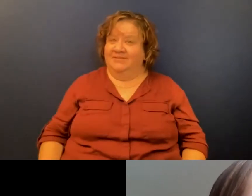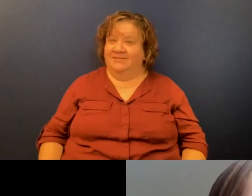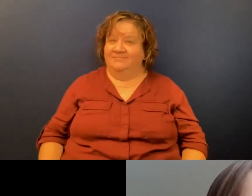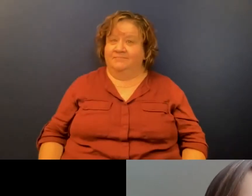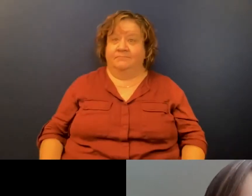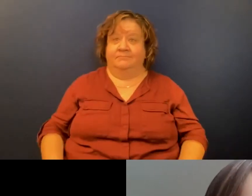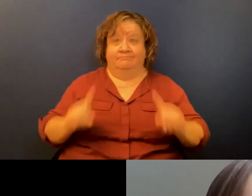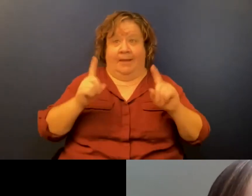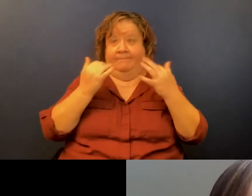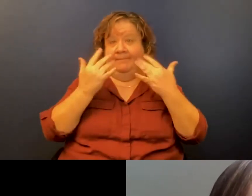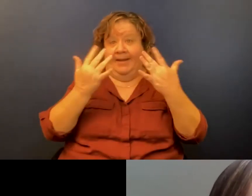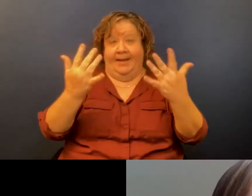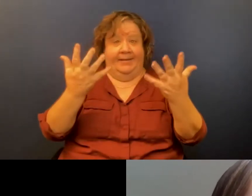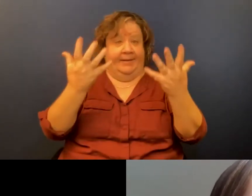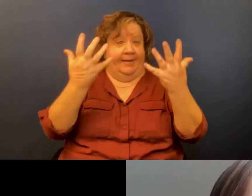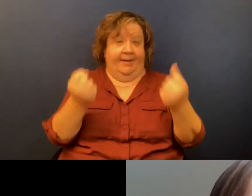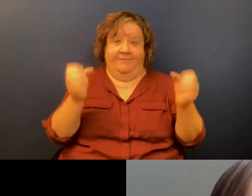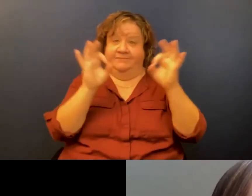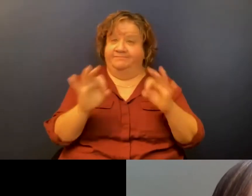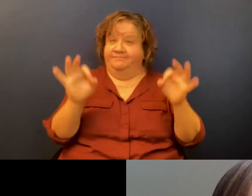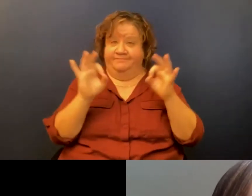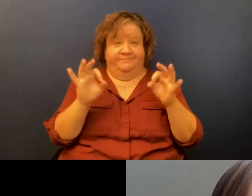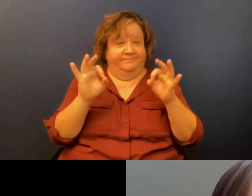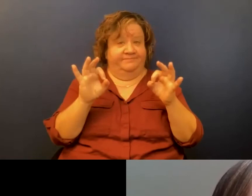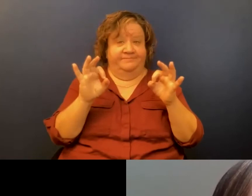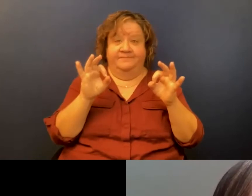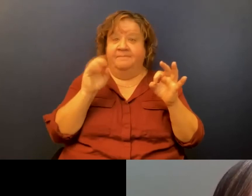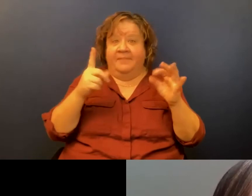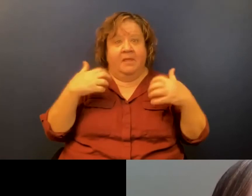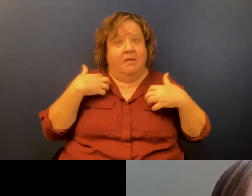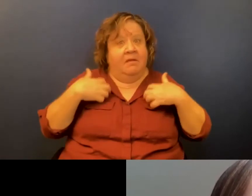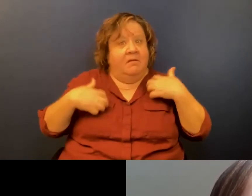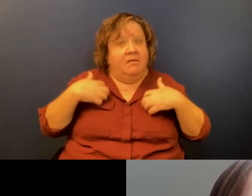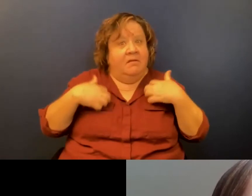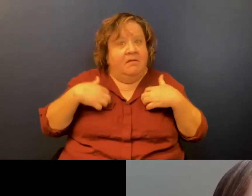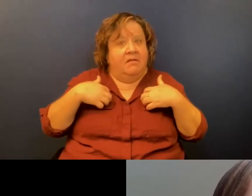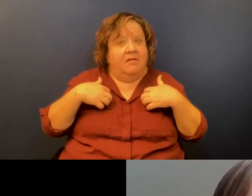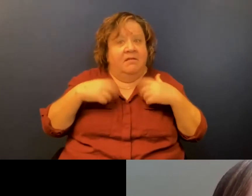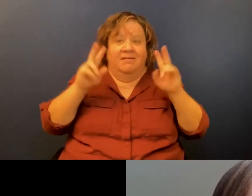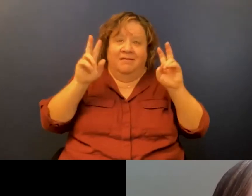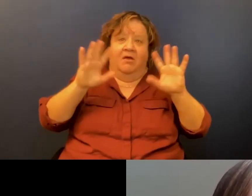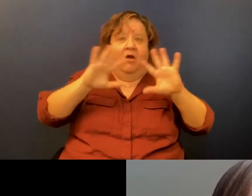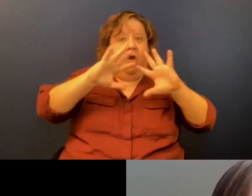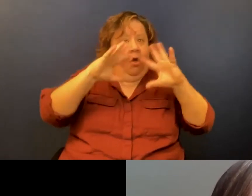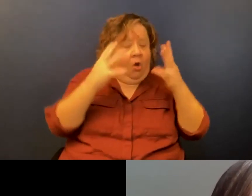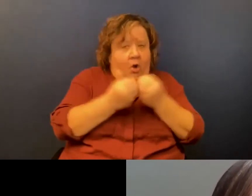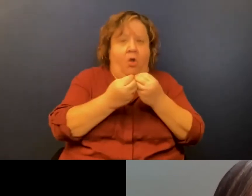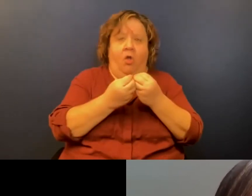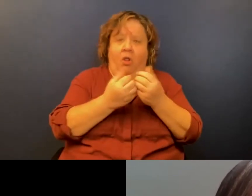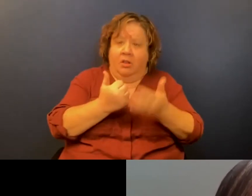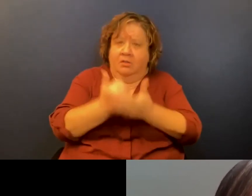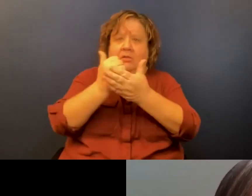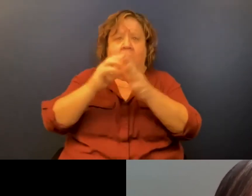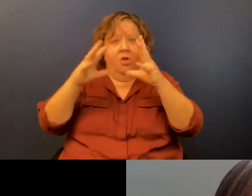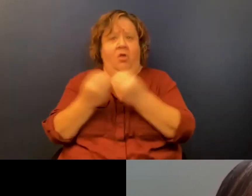for Access comes in. Dicapta, in collaboration with the Universidad Carlos